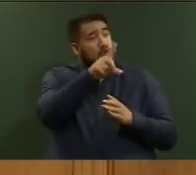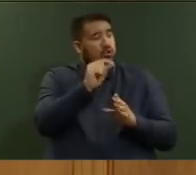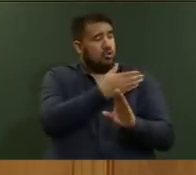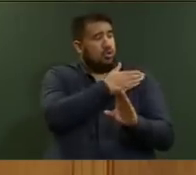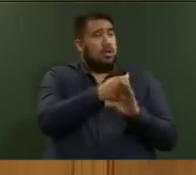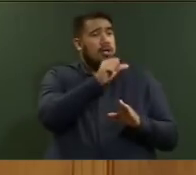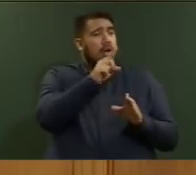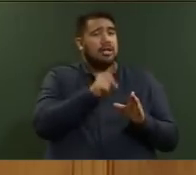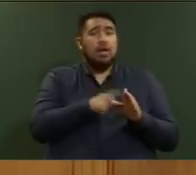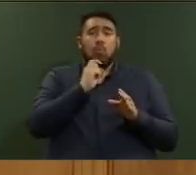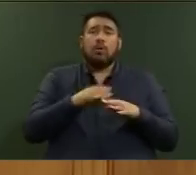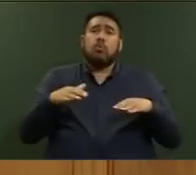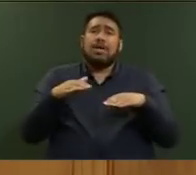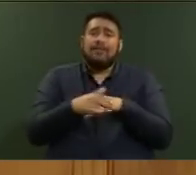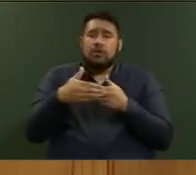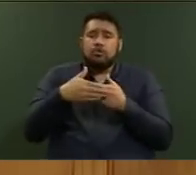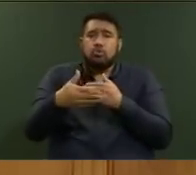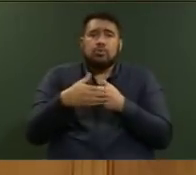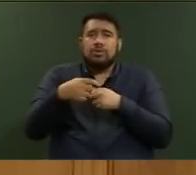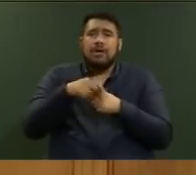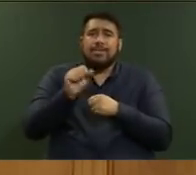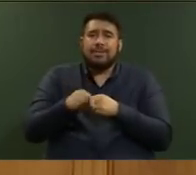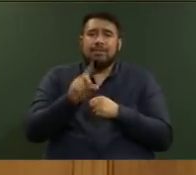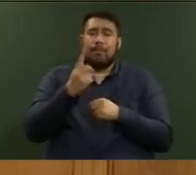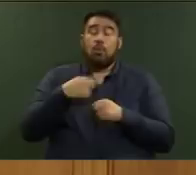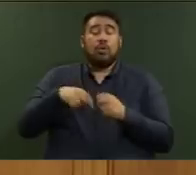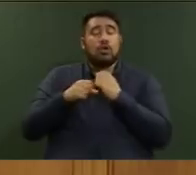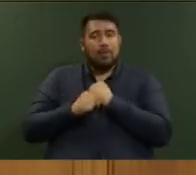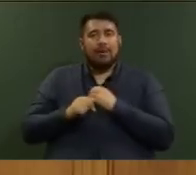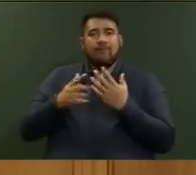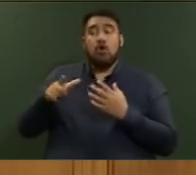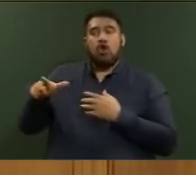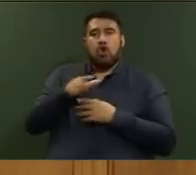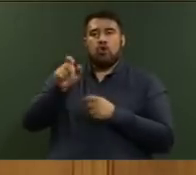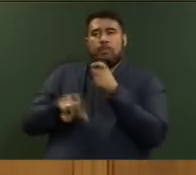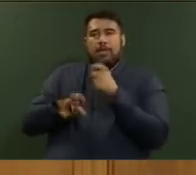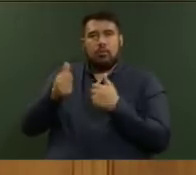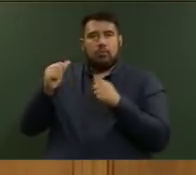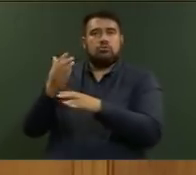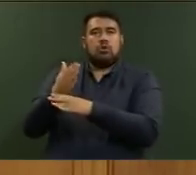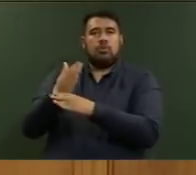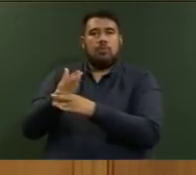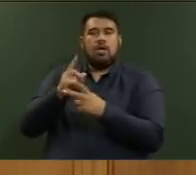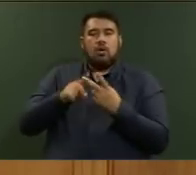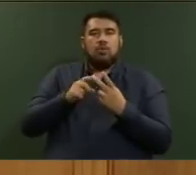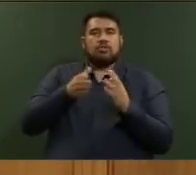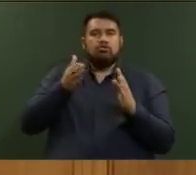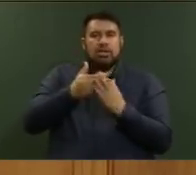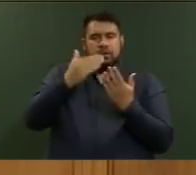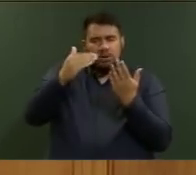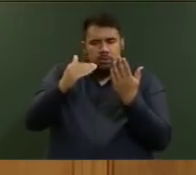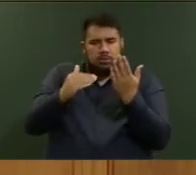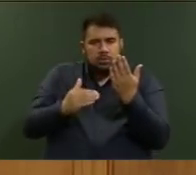the gap for a short while, but we're committed to local labour and we're committed to a comprehensive strategy in terms of